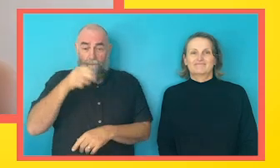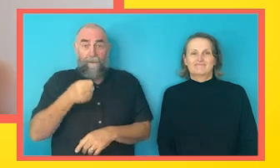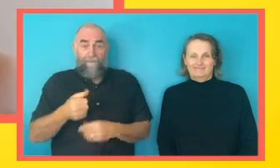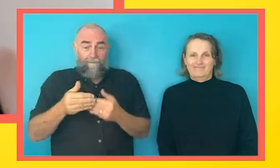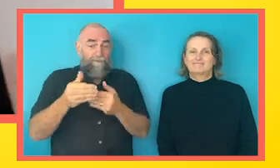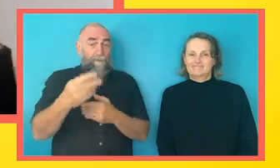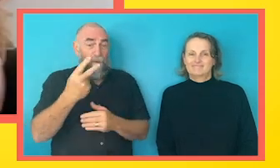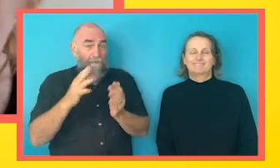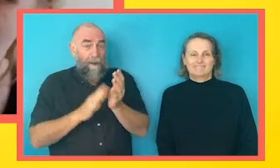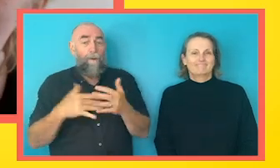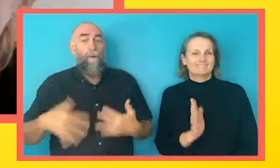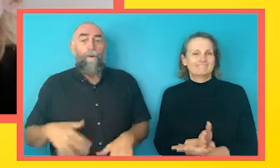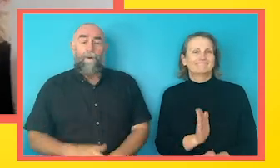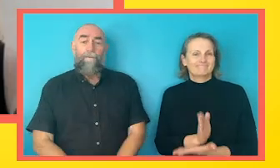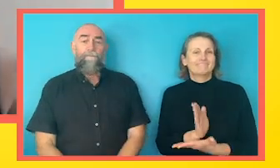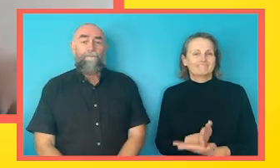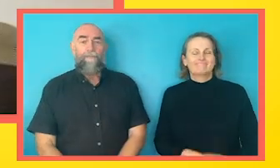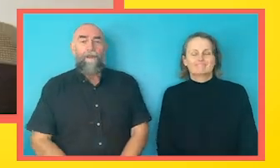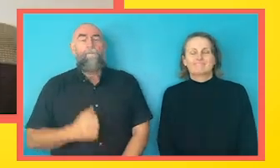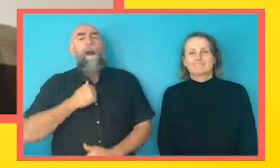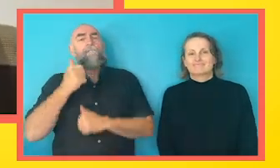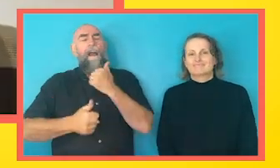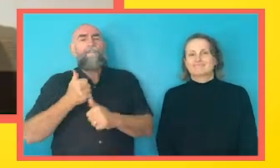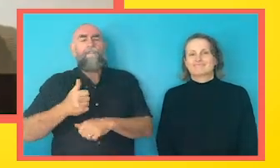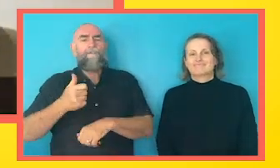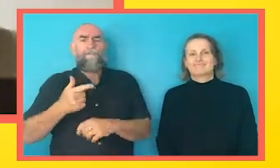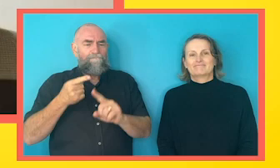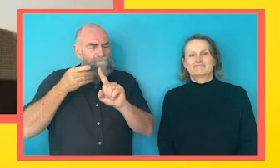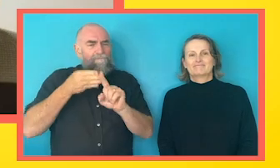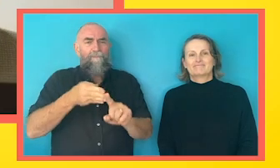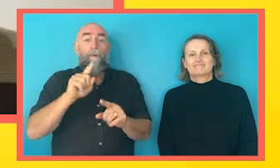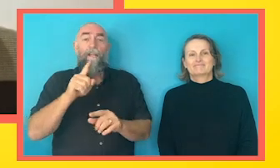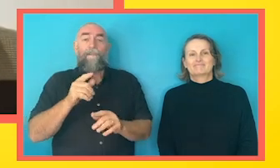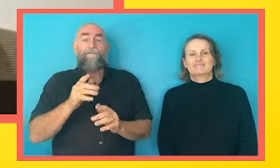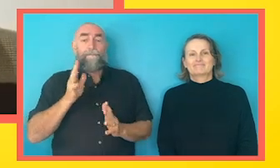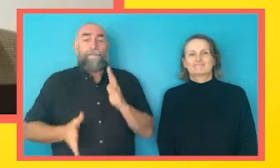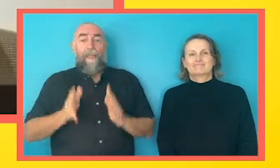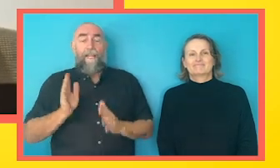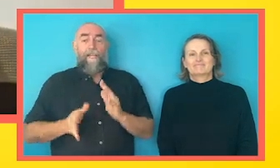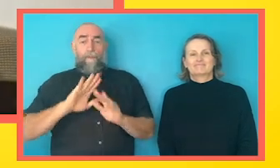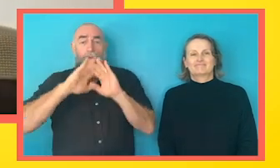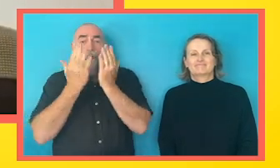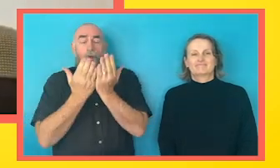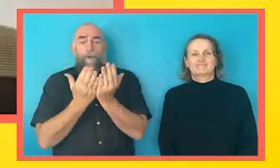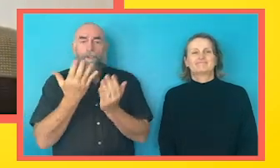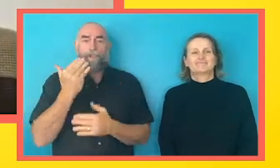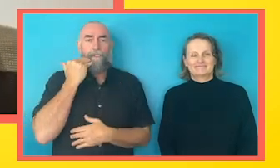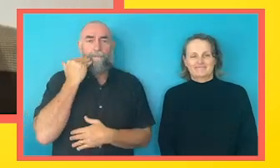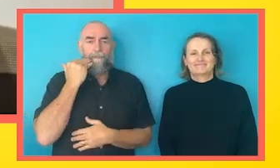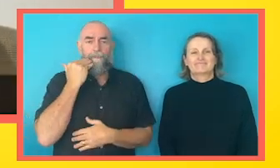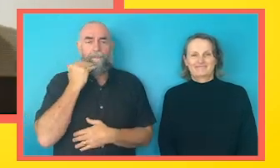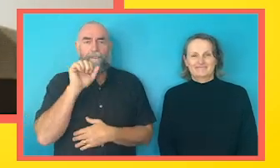Most definitely. My You Little Ripper moment is the athletics world champs. Of course, I'm going to be typecast, but we've